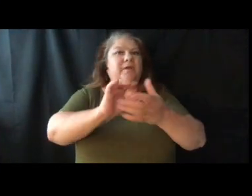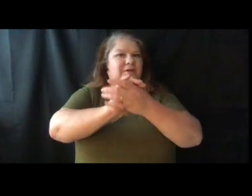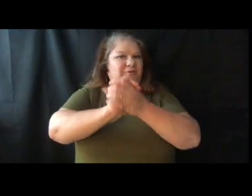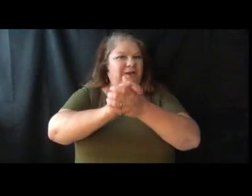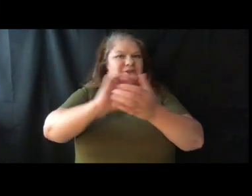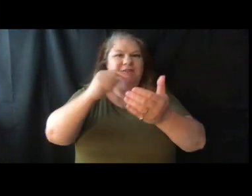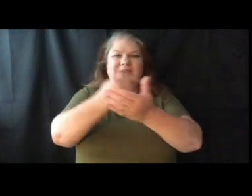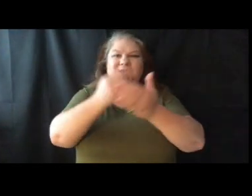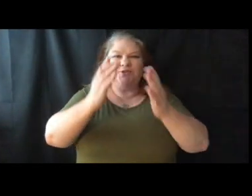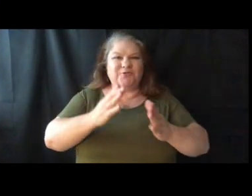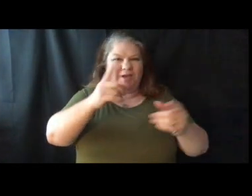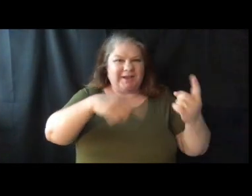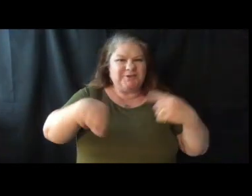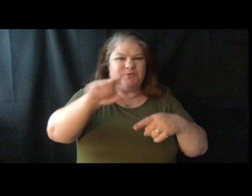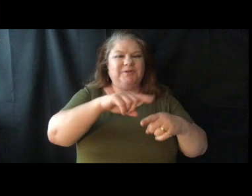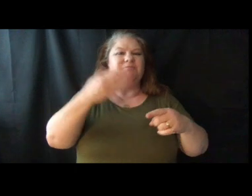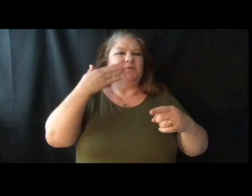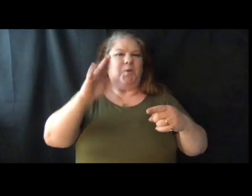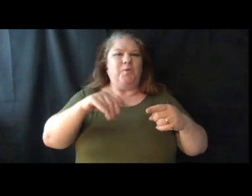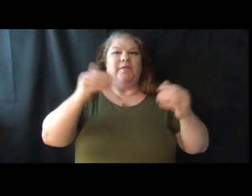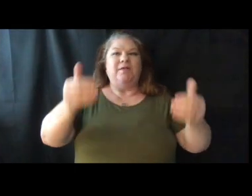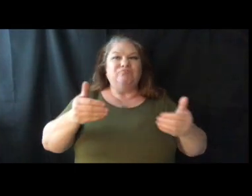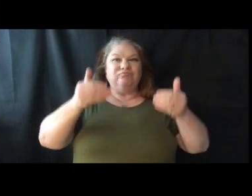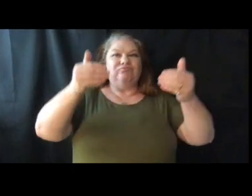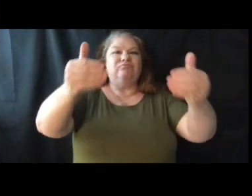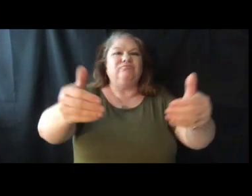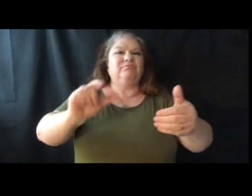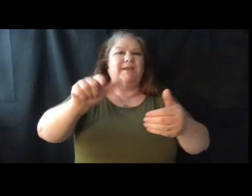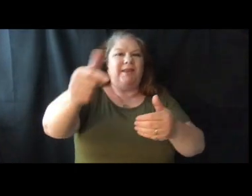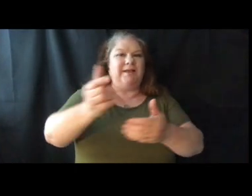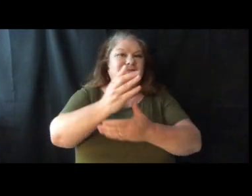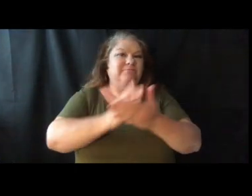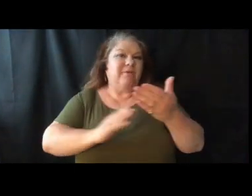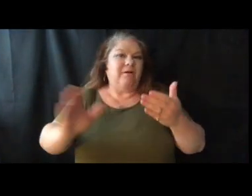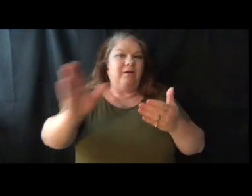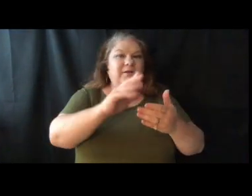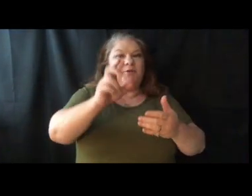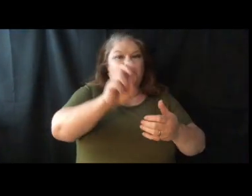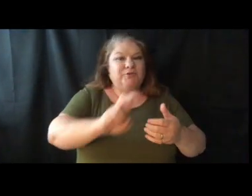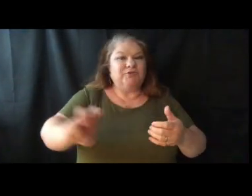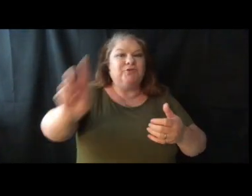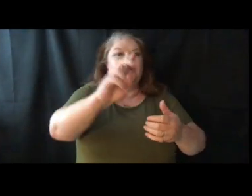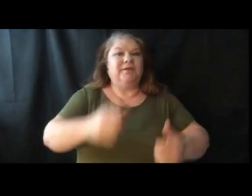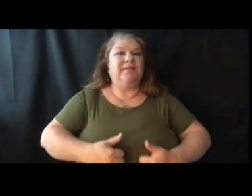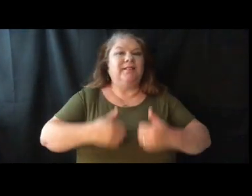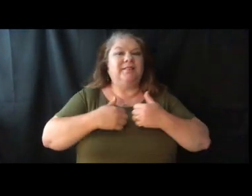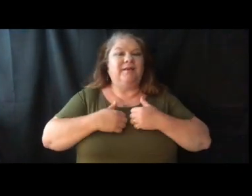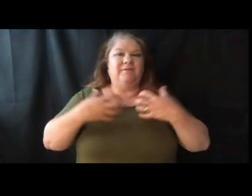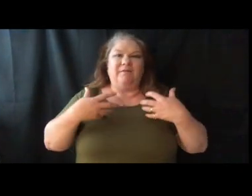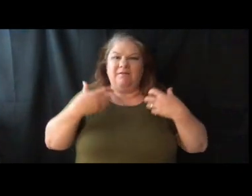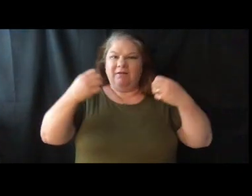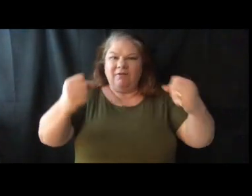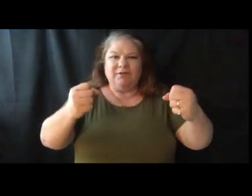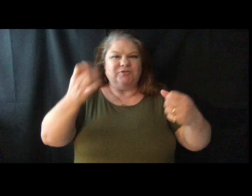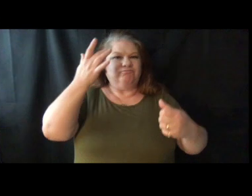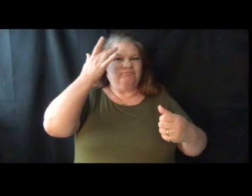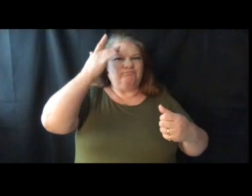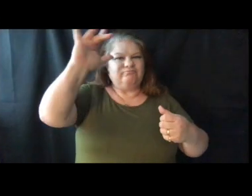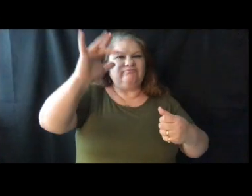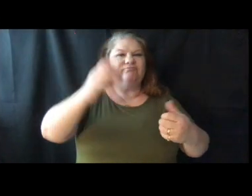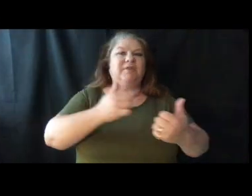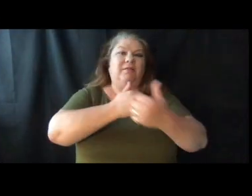Congratulations, graduates. I know that you will step into the next part of your journey with courage, intelligence, and